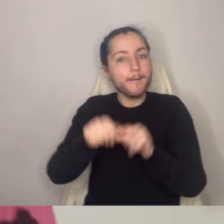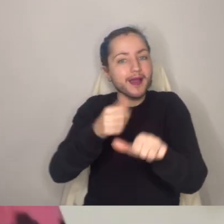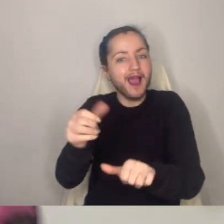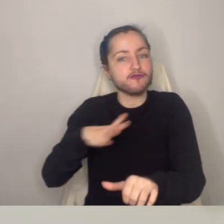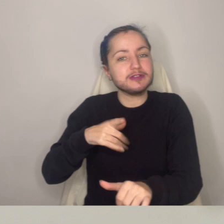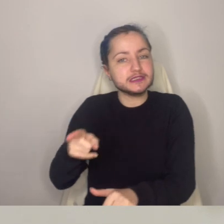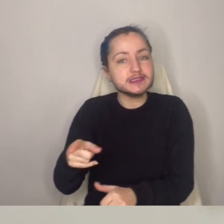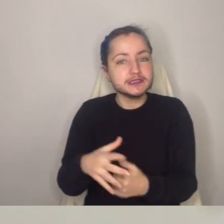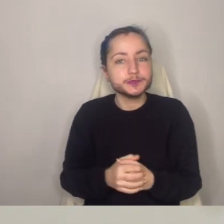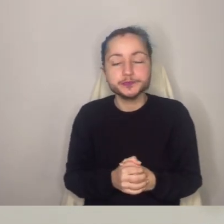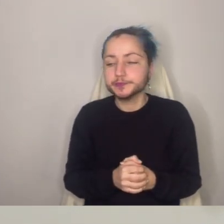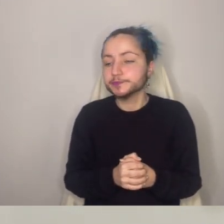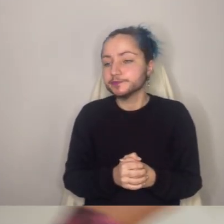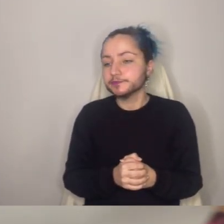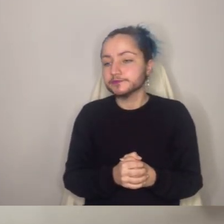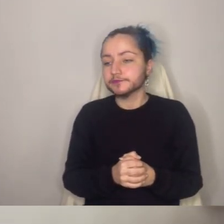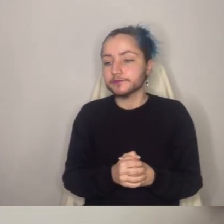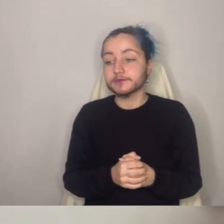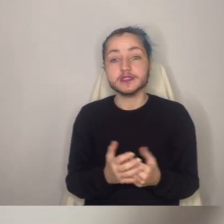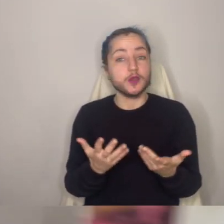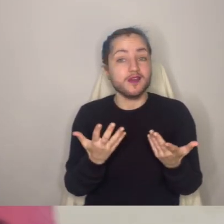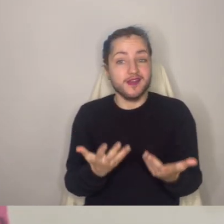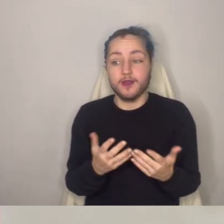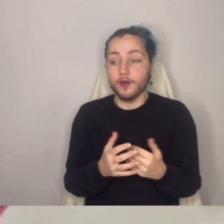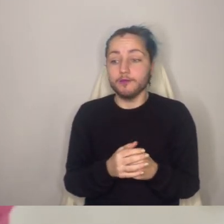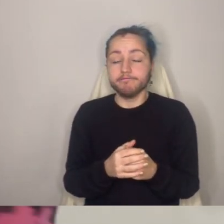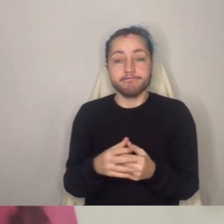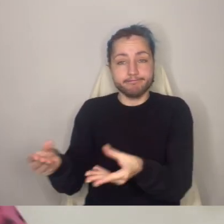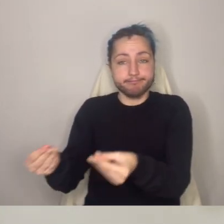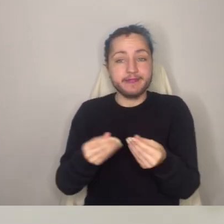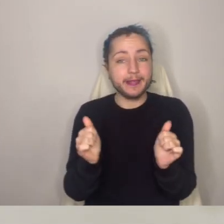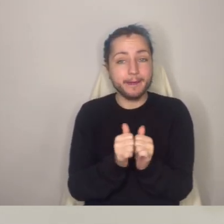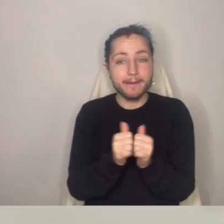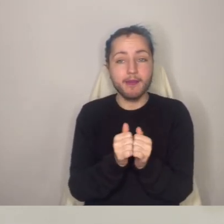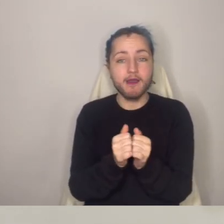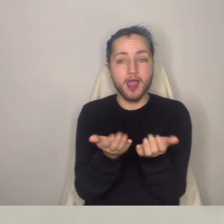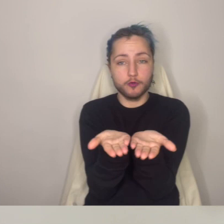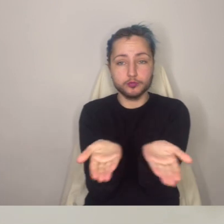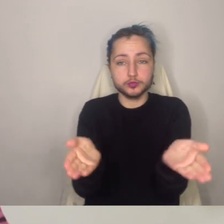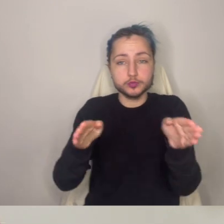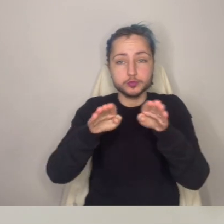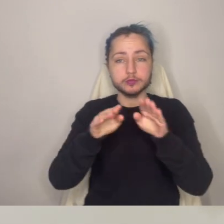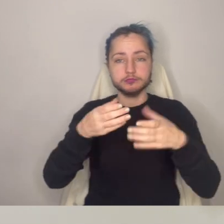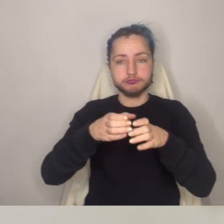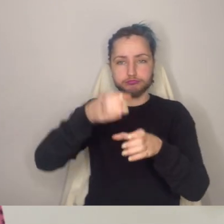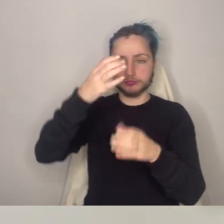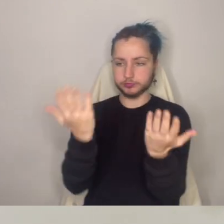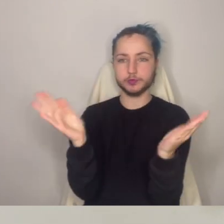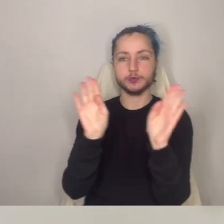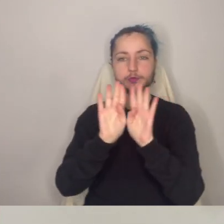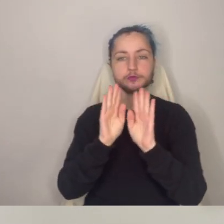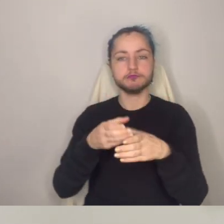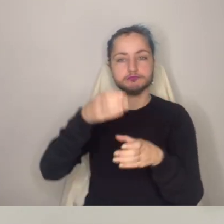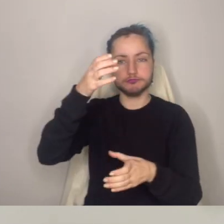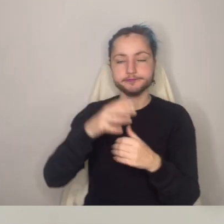Once you've done that, it's about taking your paper and folding it into a cylindrical shape, such